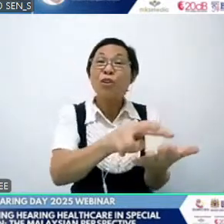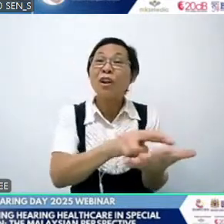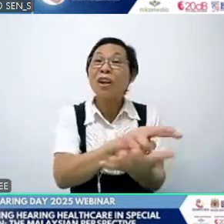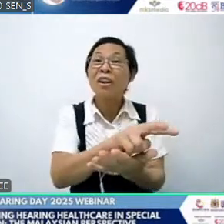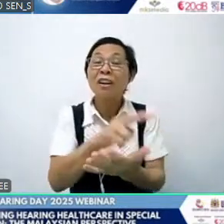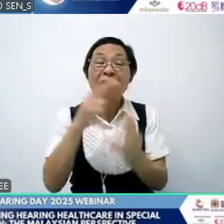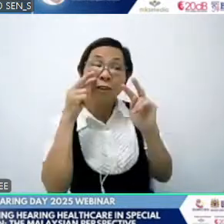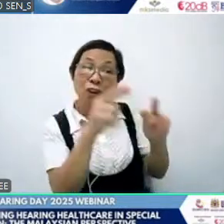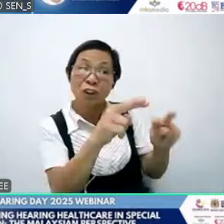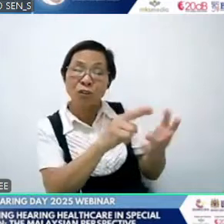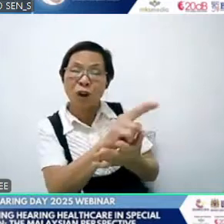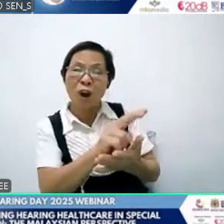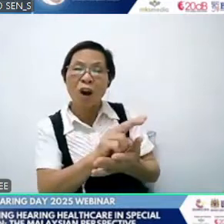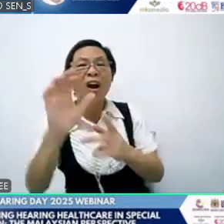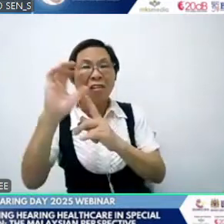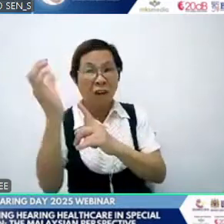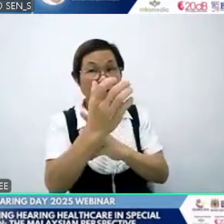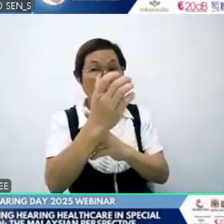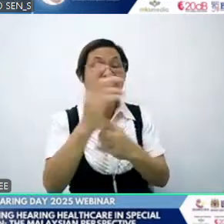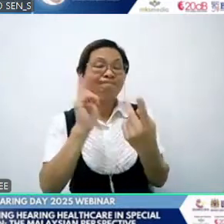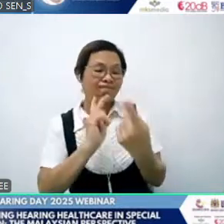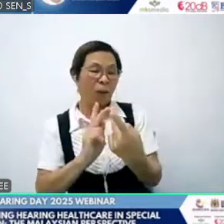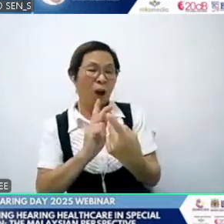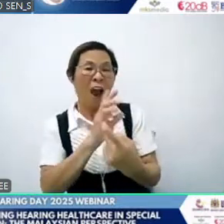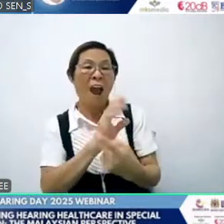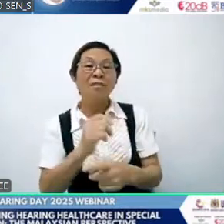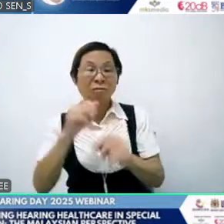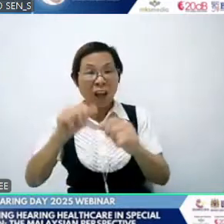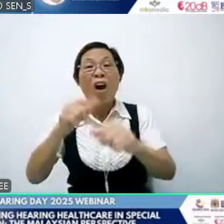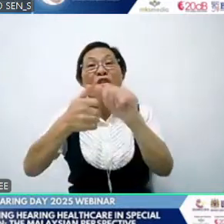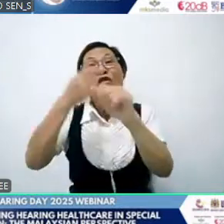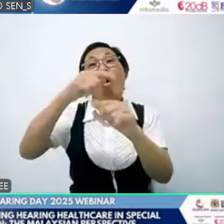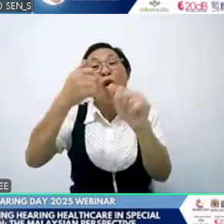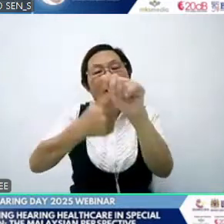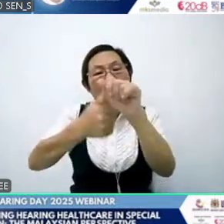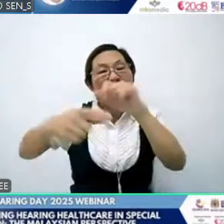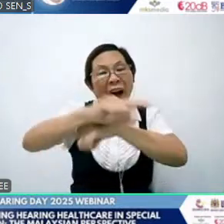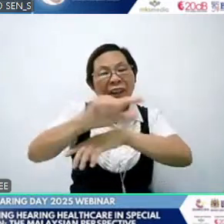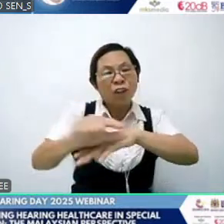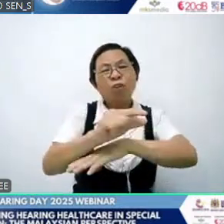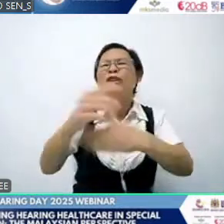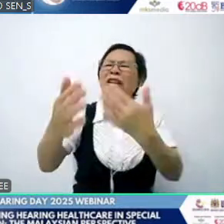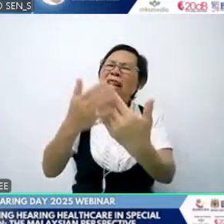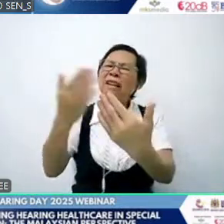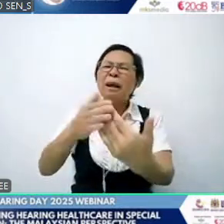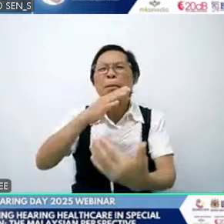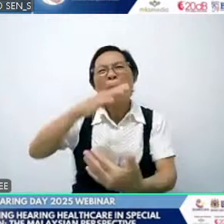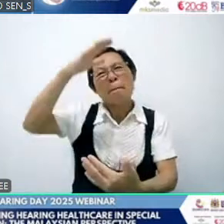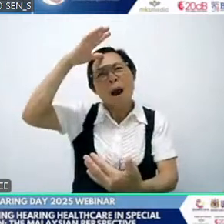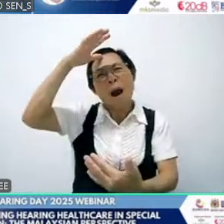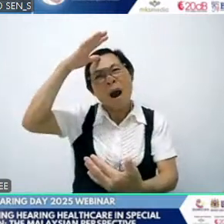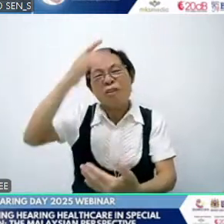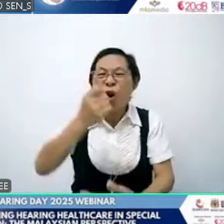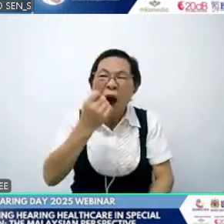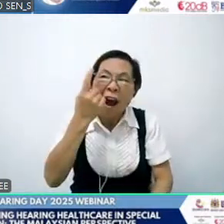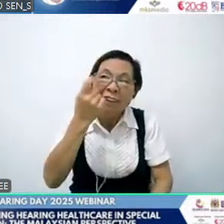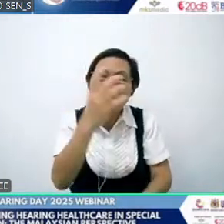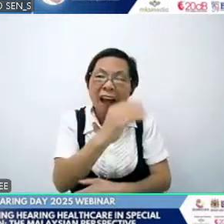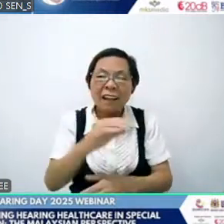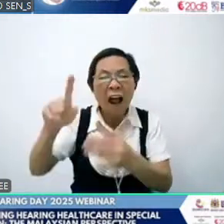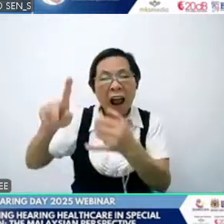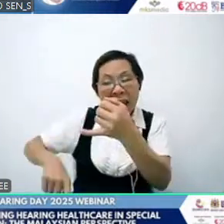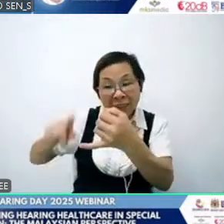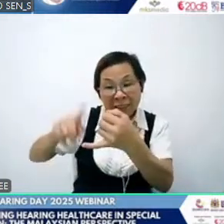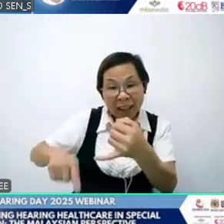be culturally relevant and practical for everyday use, making it easier for parents to relate to the content. And the final